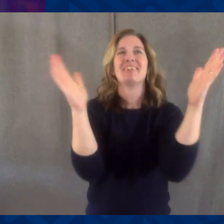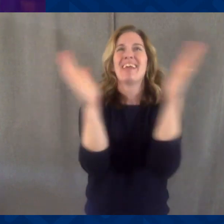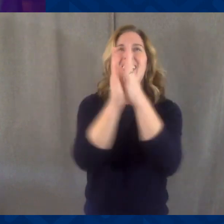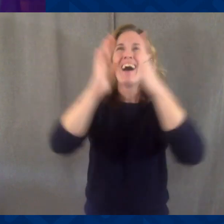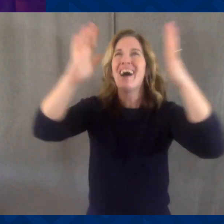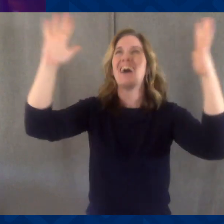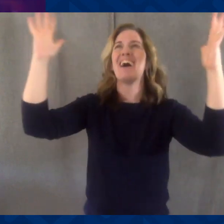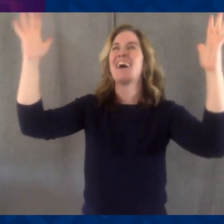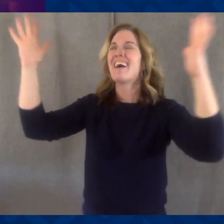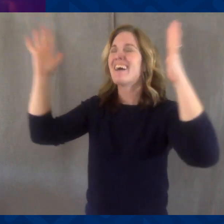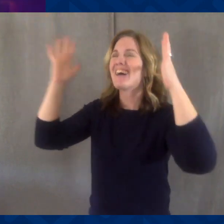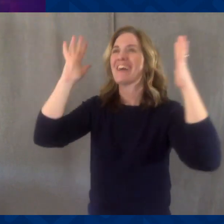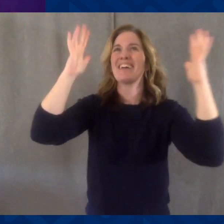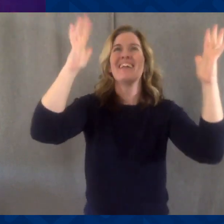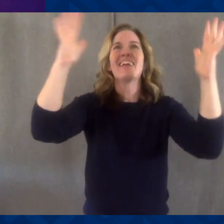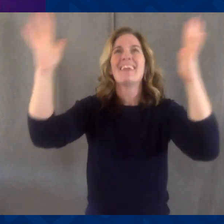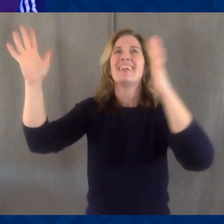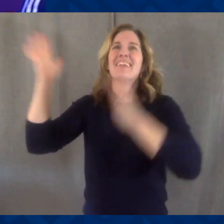Hallelujah.